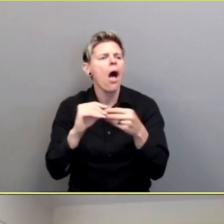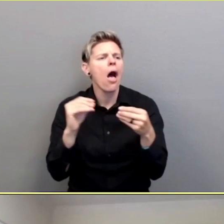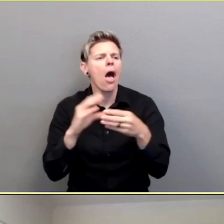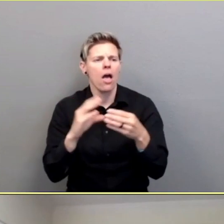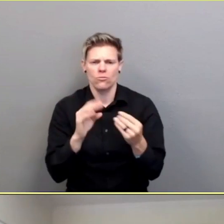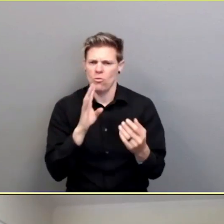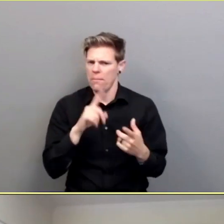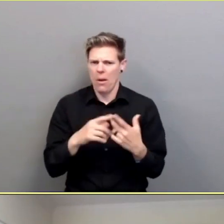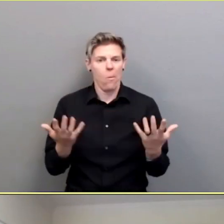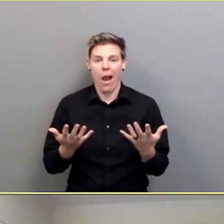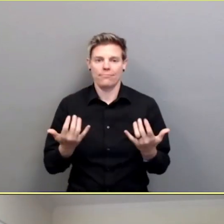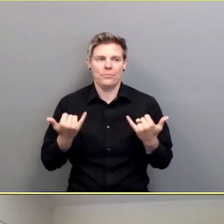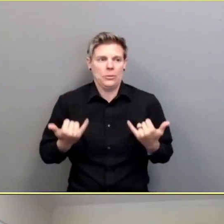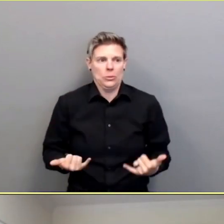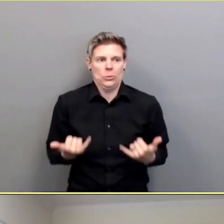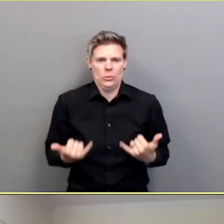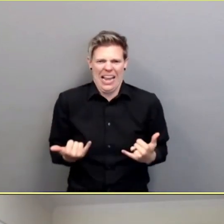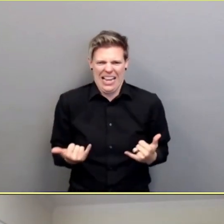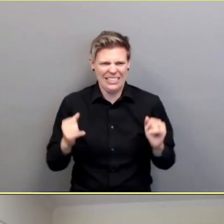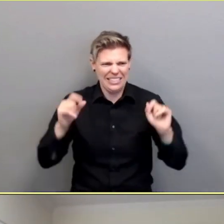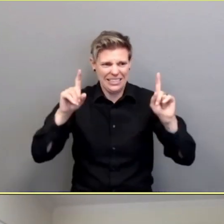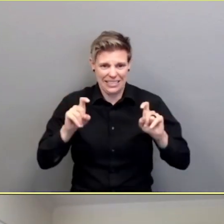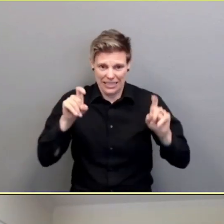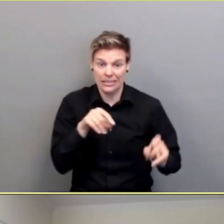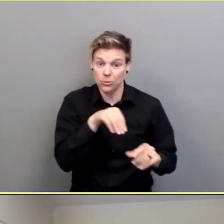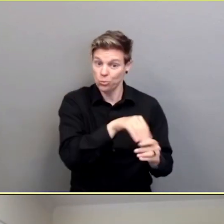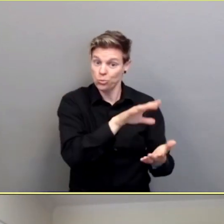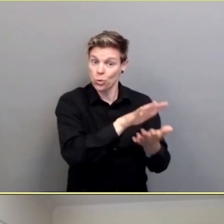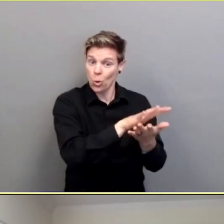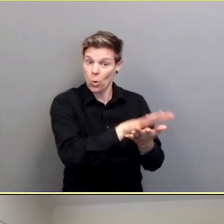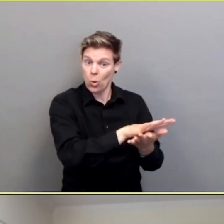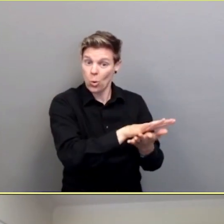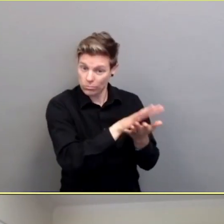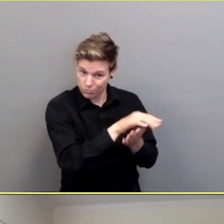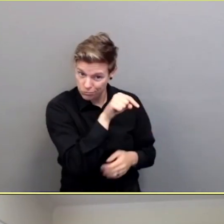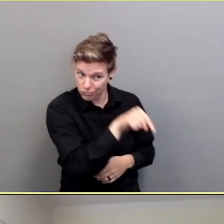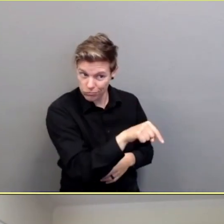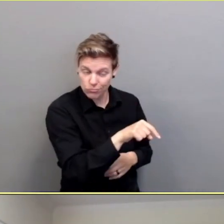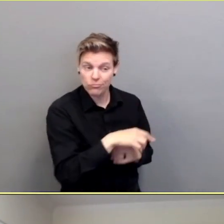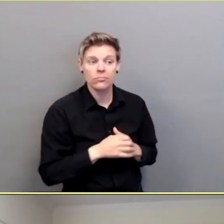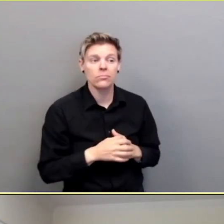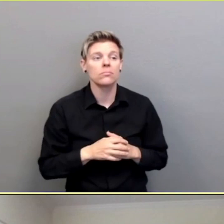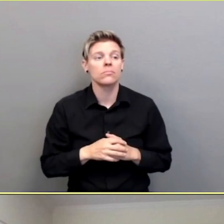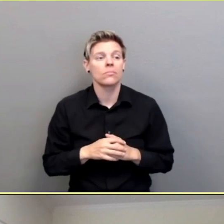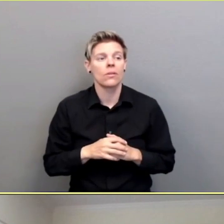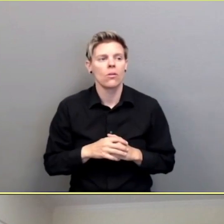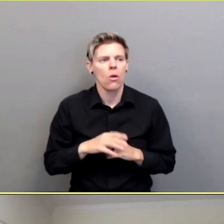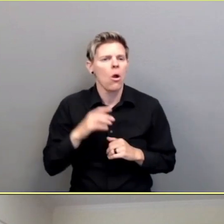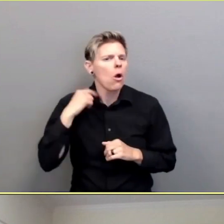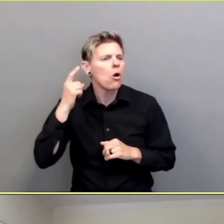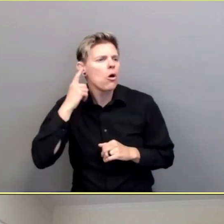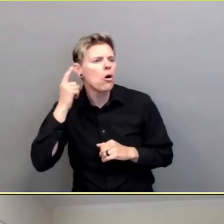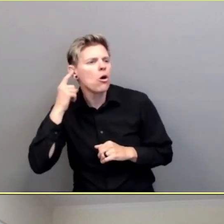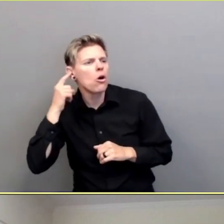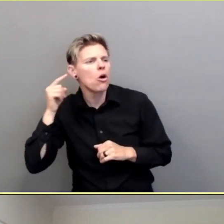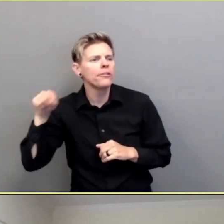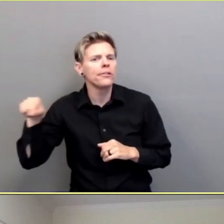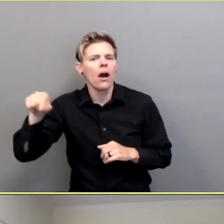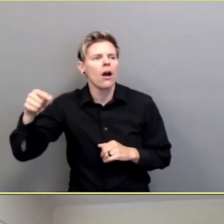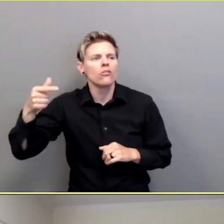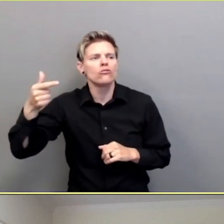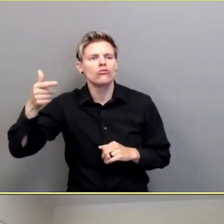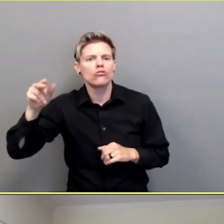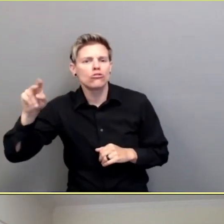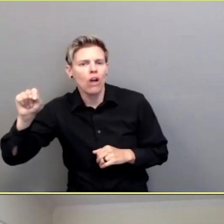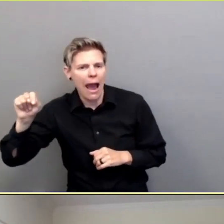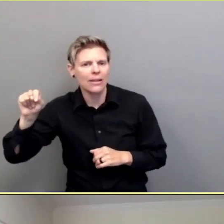in schools and how that relates to students. Obviously, we heard about the grant and the intentions, but I'm wondering if you could talk a